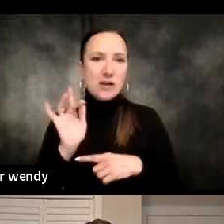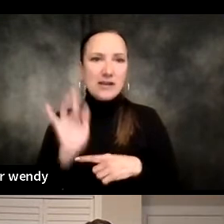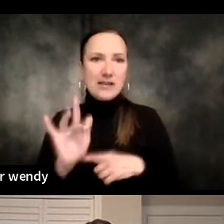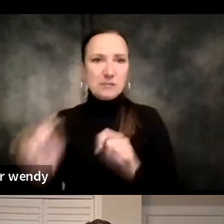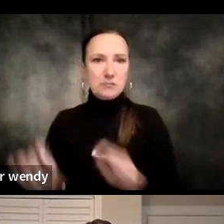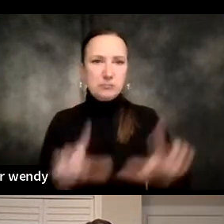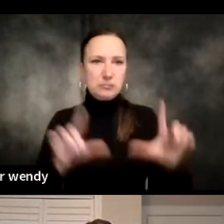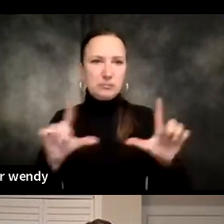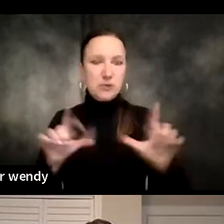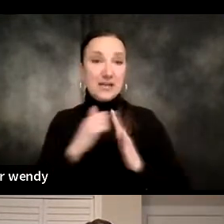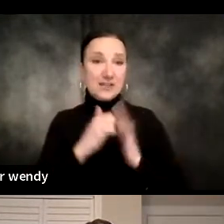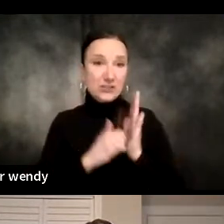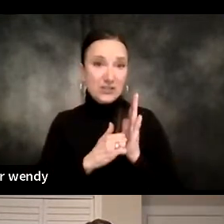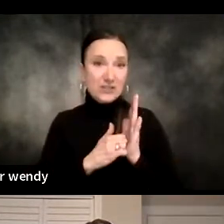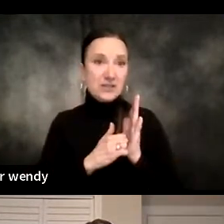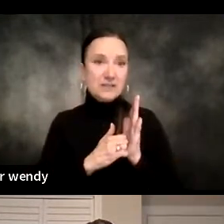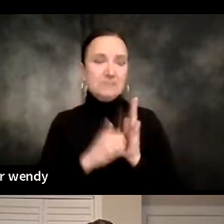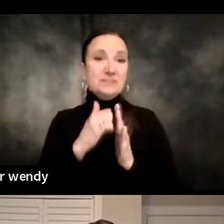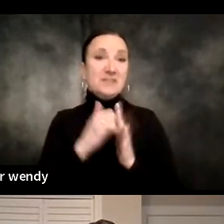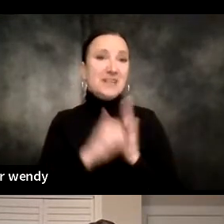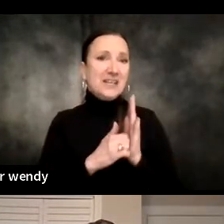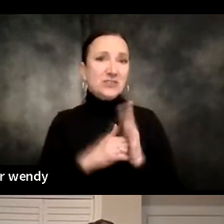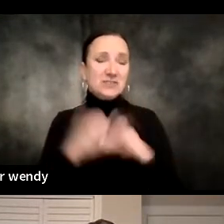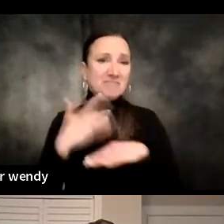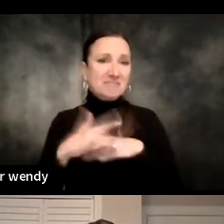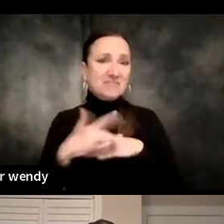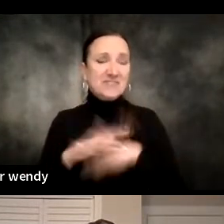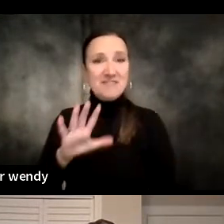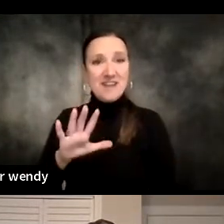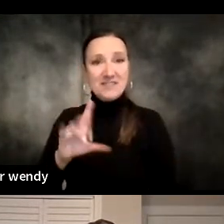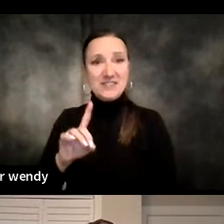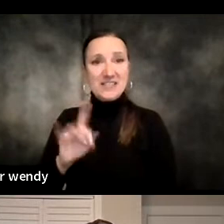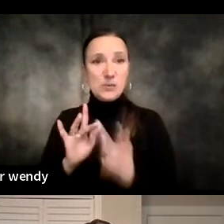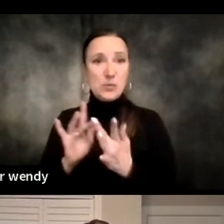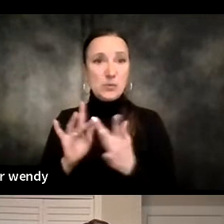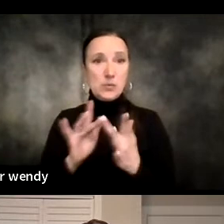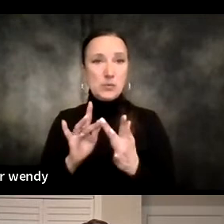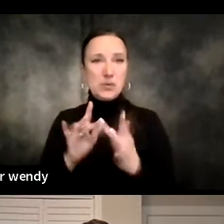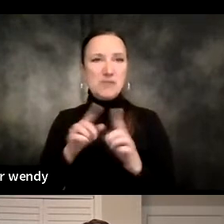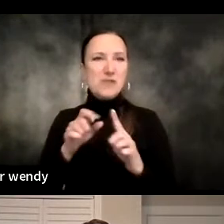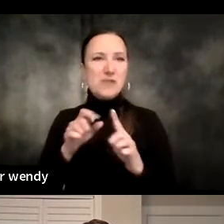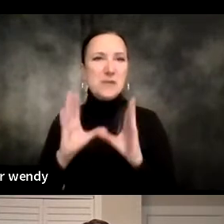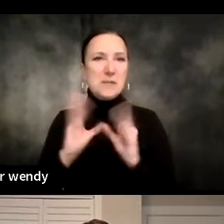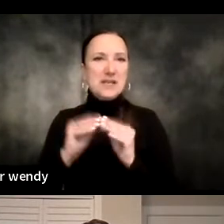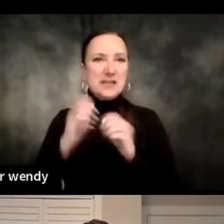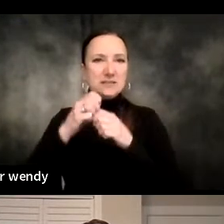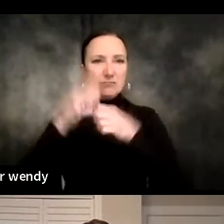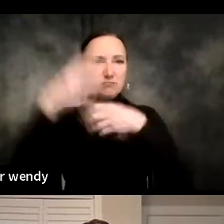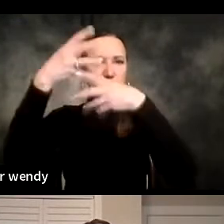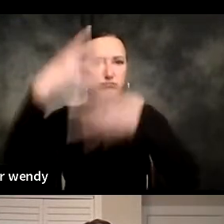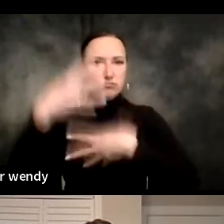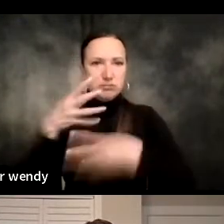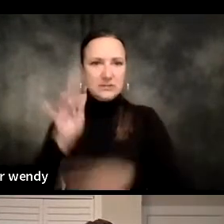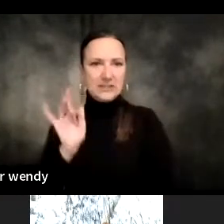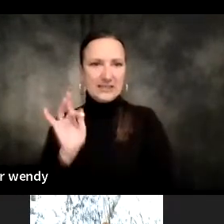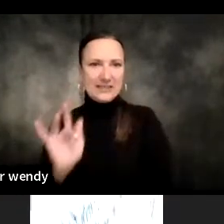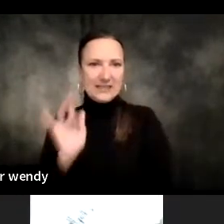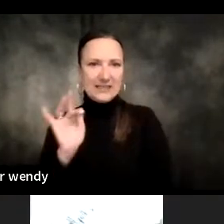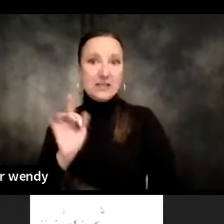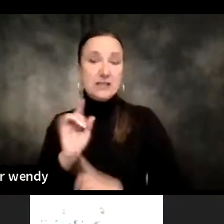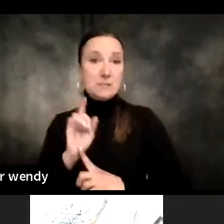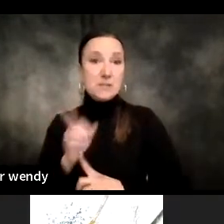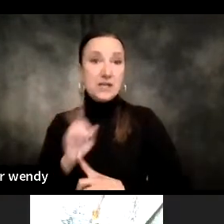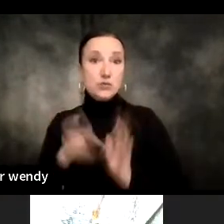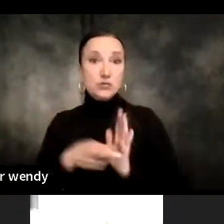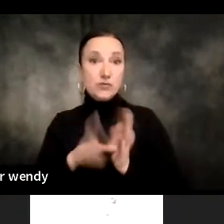agenda tonight. Our agenda can easily be found on the 5D website under the meetings tab. The minutes have been reviewed